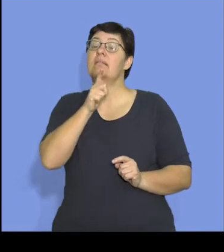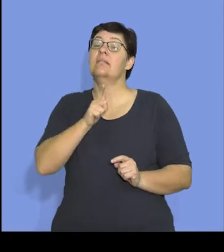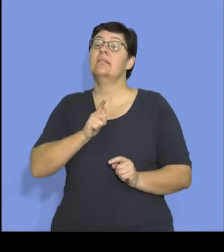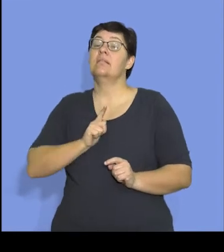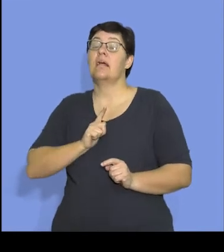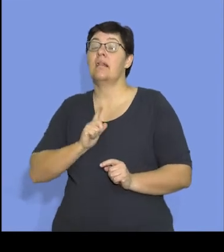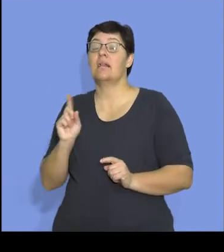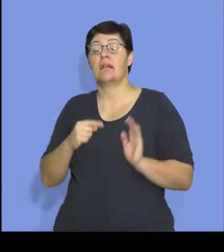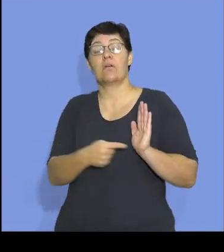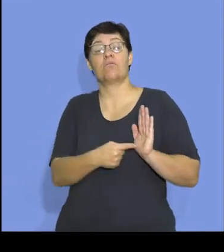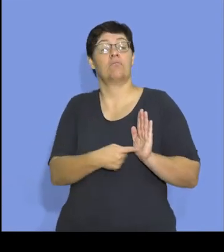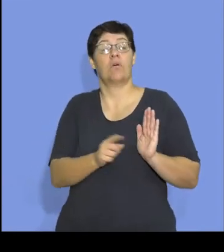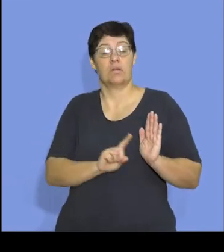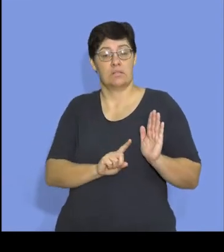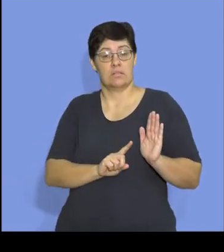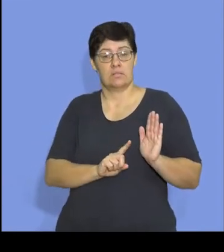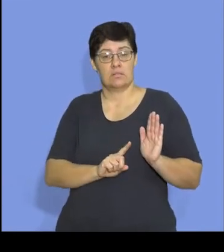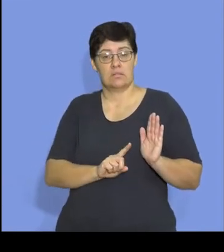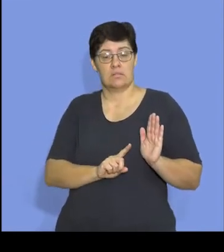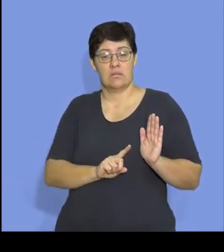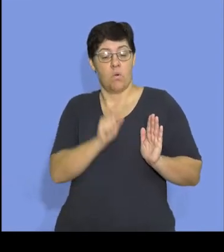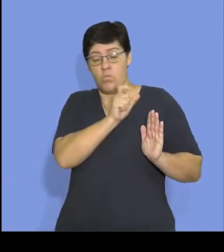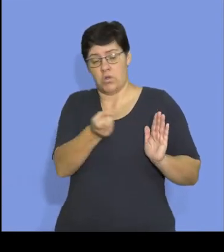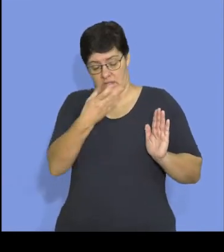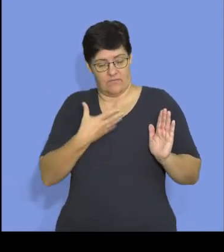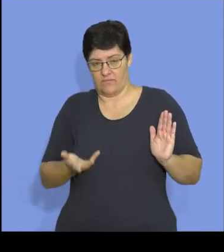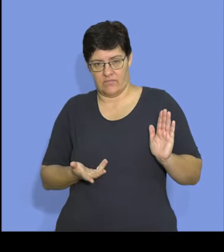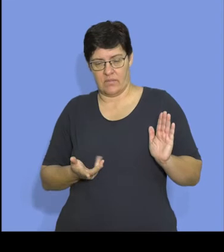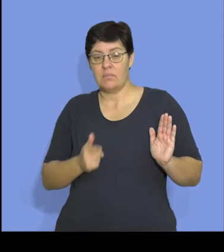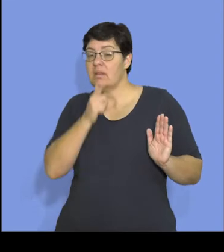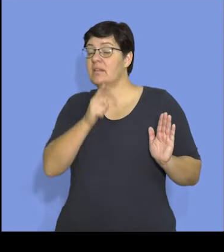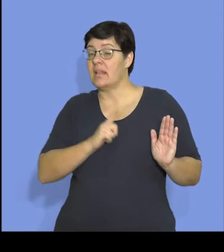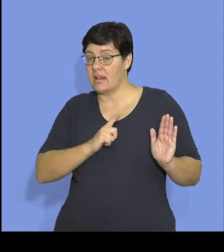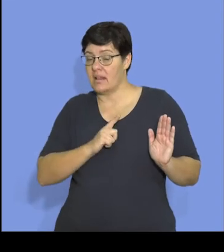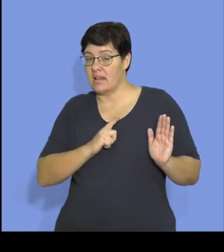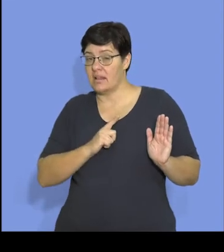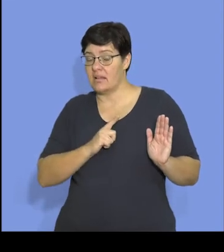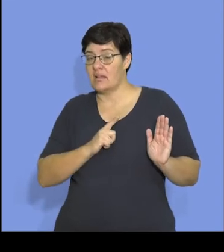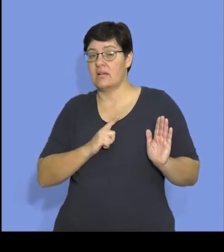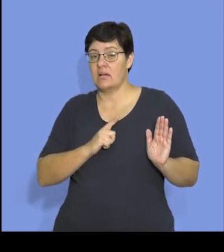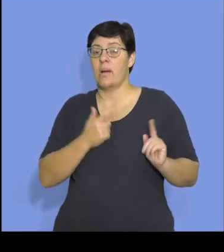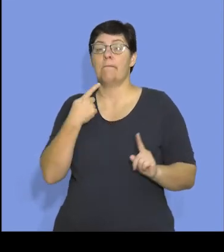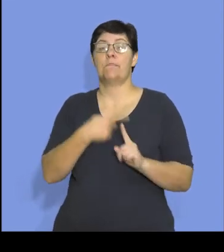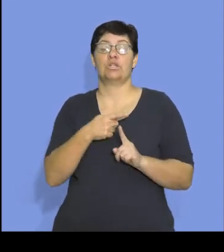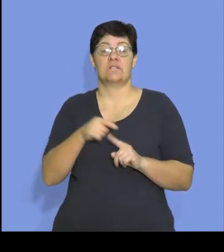this graph without putting it in words is they're telling me which direction is